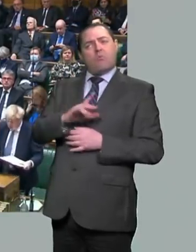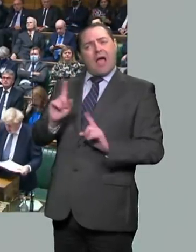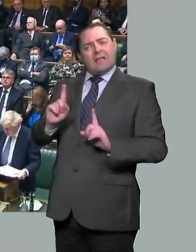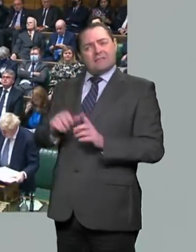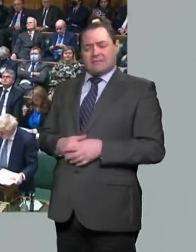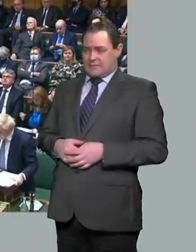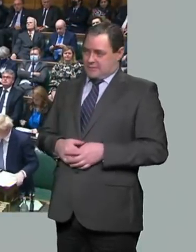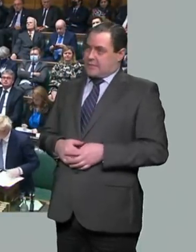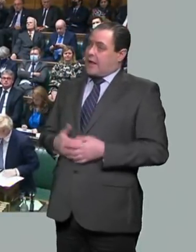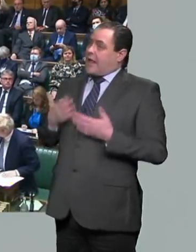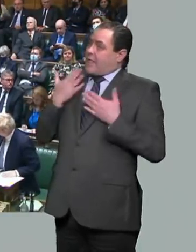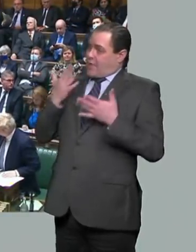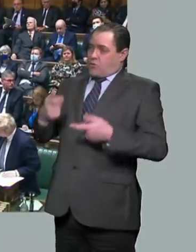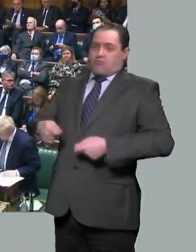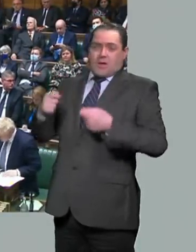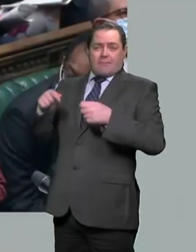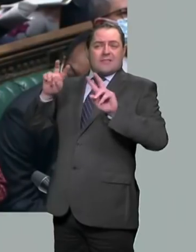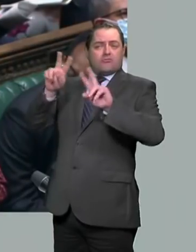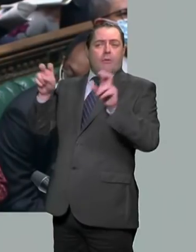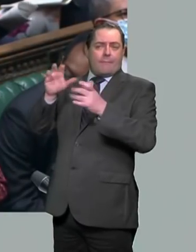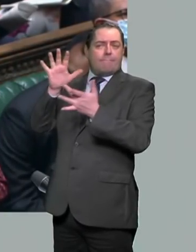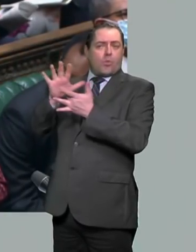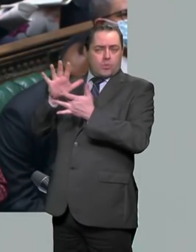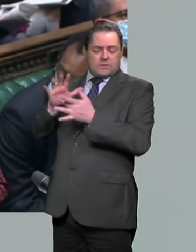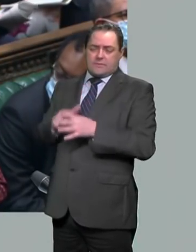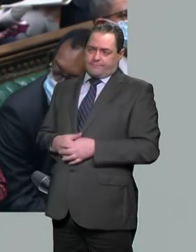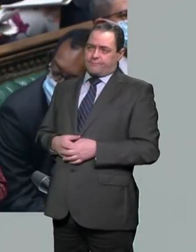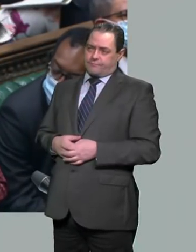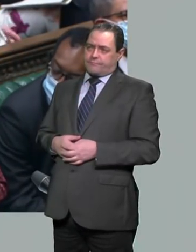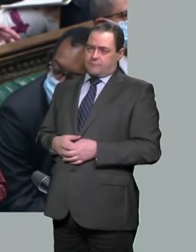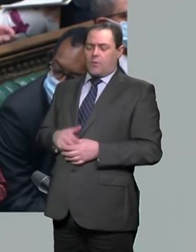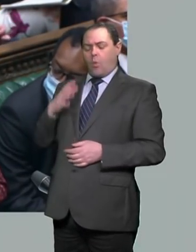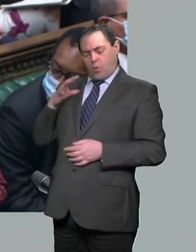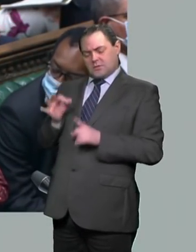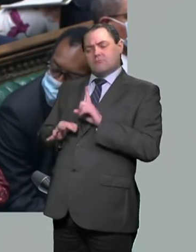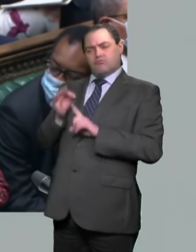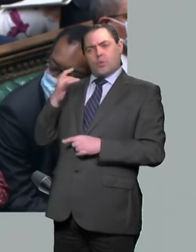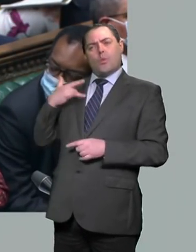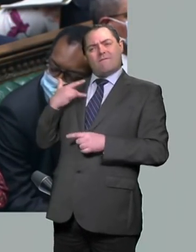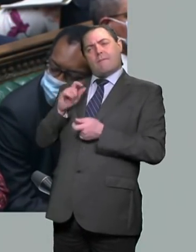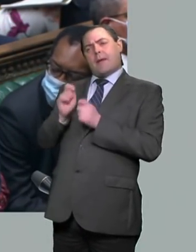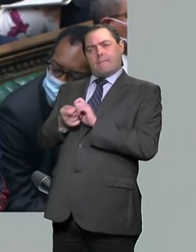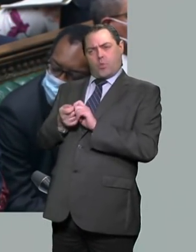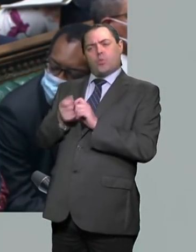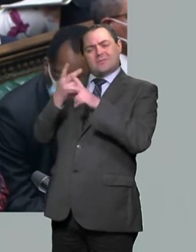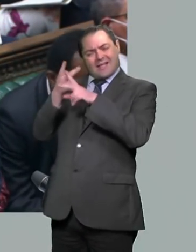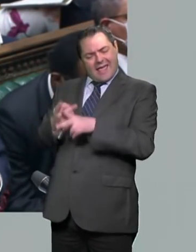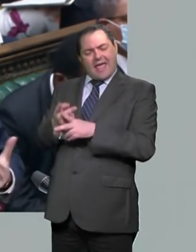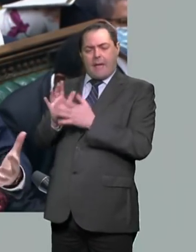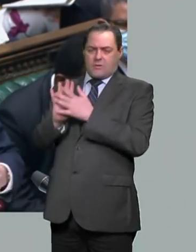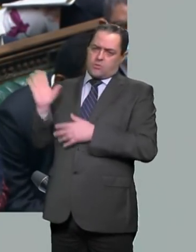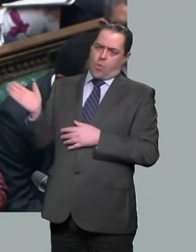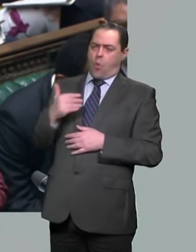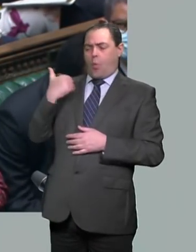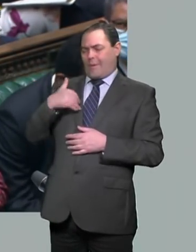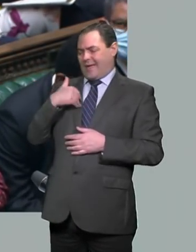thank my honourable friend for raising this very important campaign, and we are committed to improving menopause care so that all women can have access